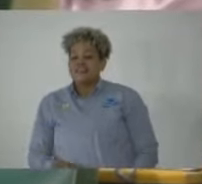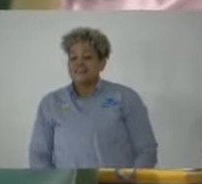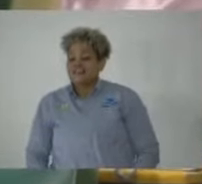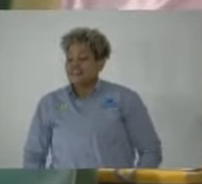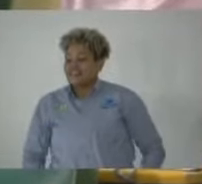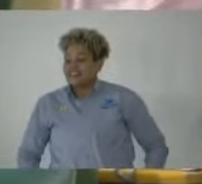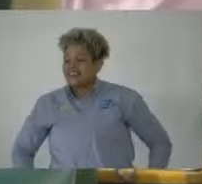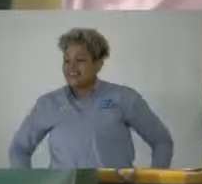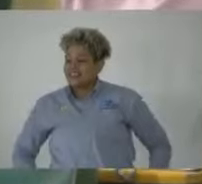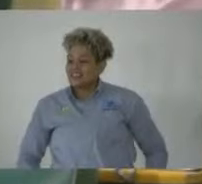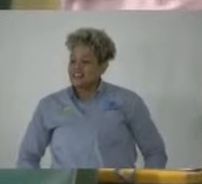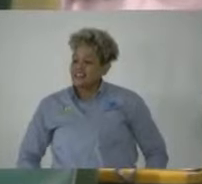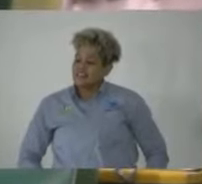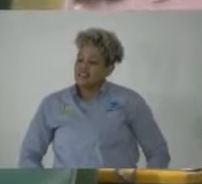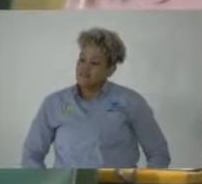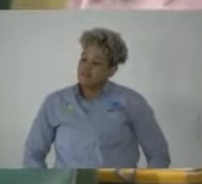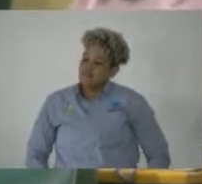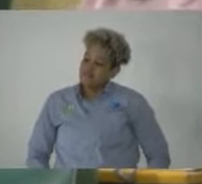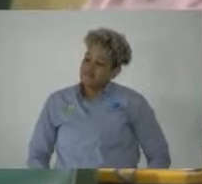Mr. Speaker,